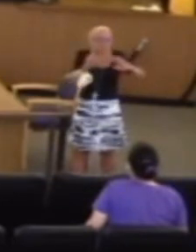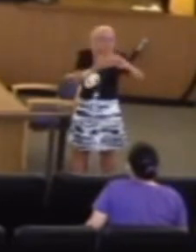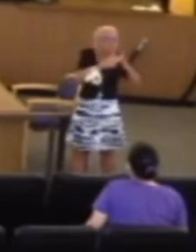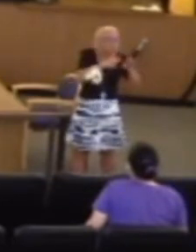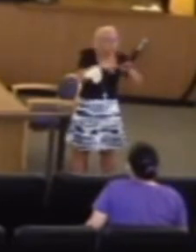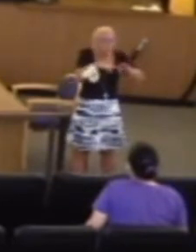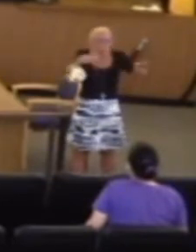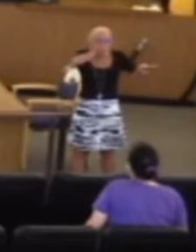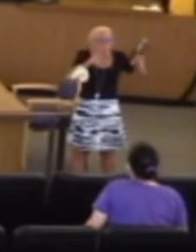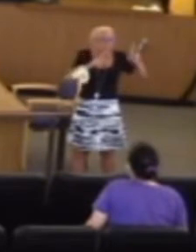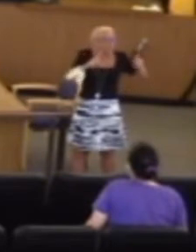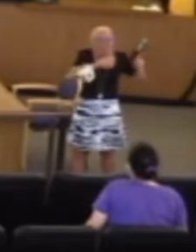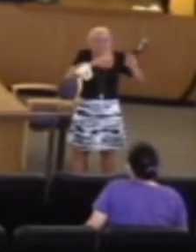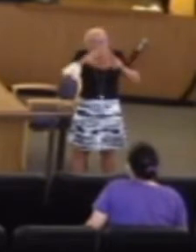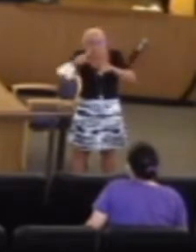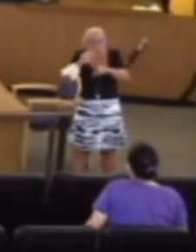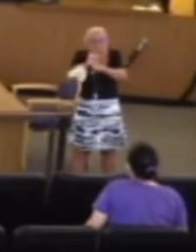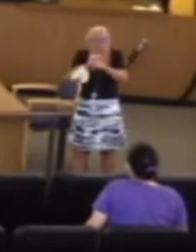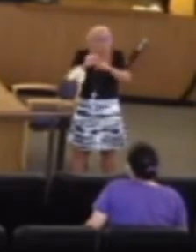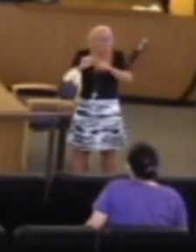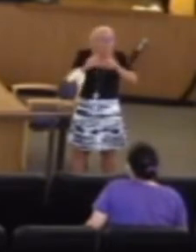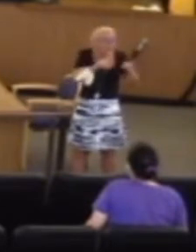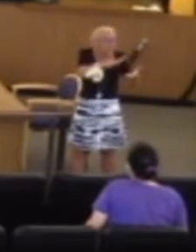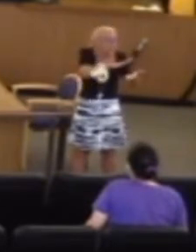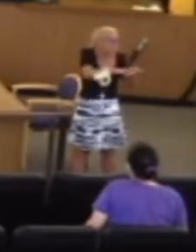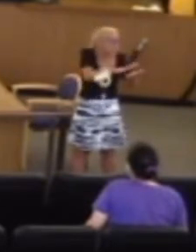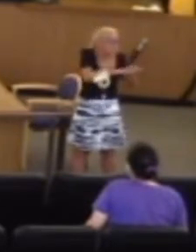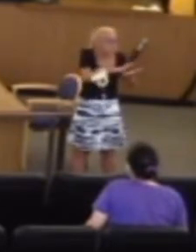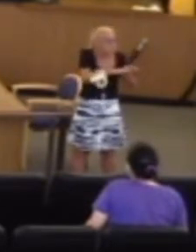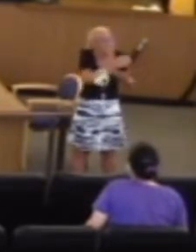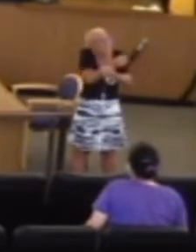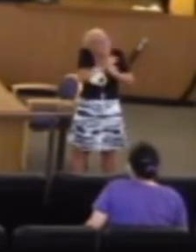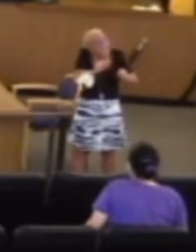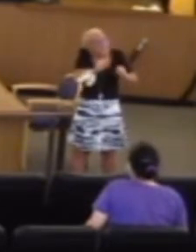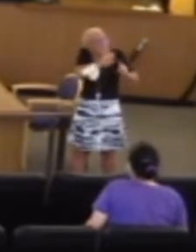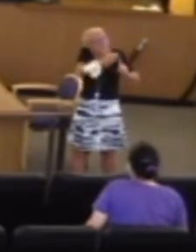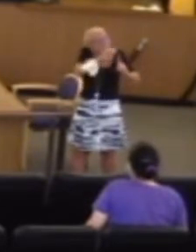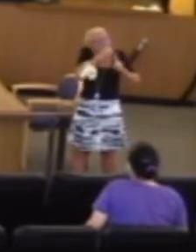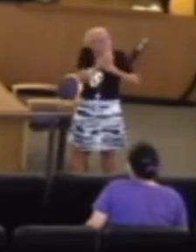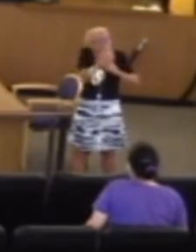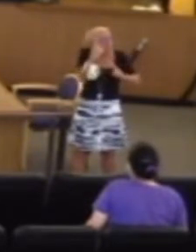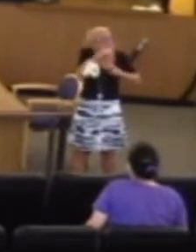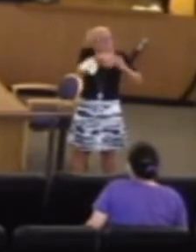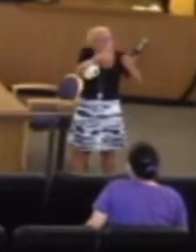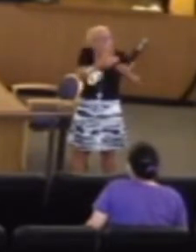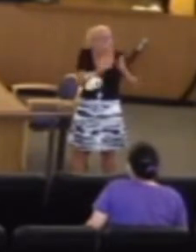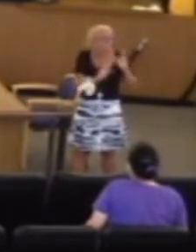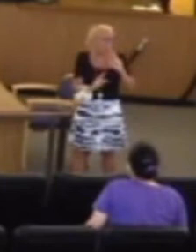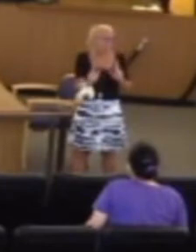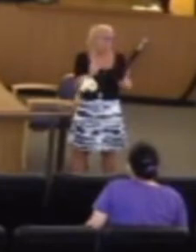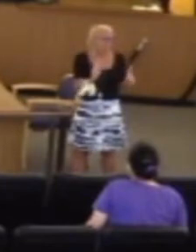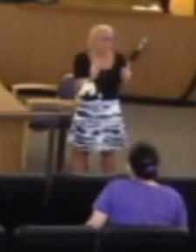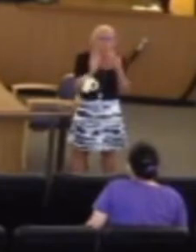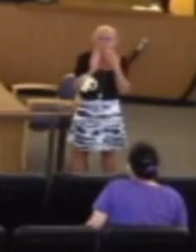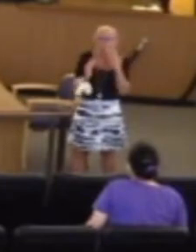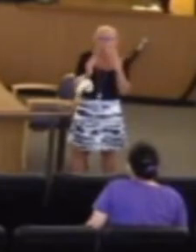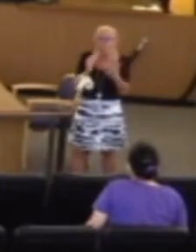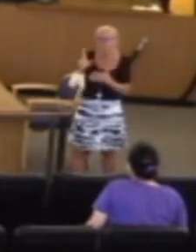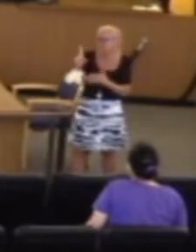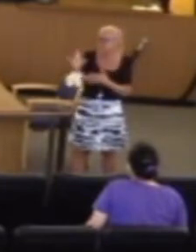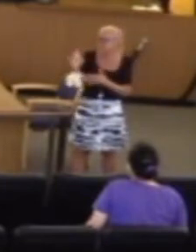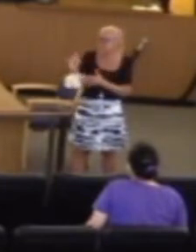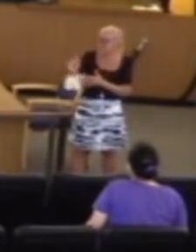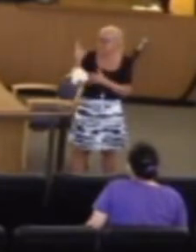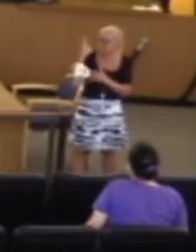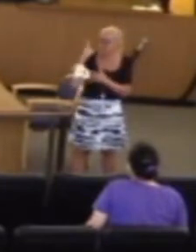people back to work, get people back to school, and make a safer environment for everybody. So I want to thank Don for bringing